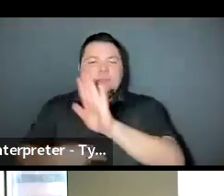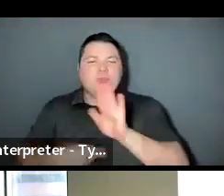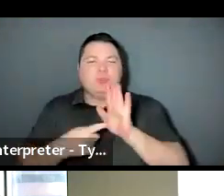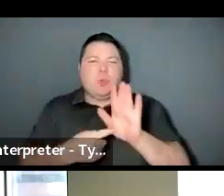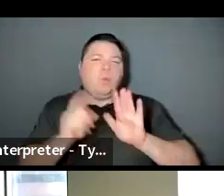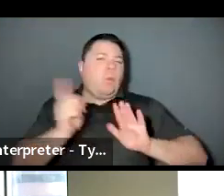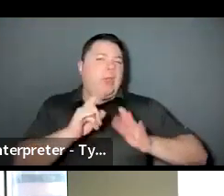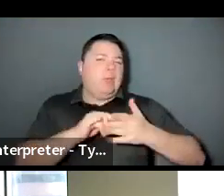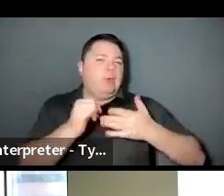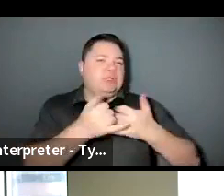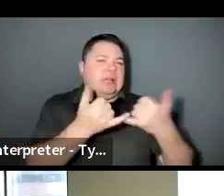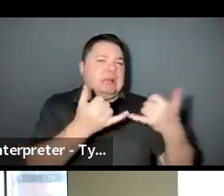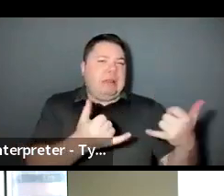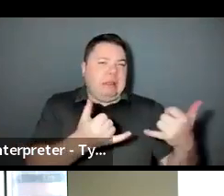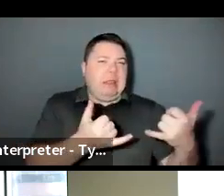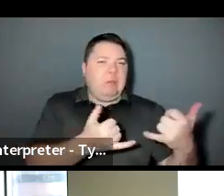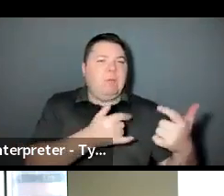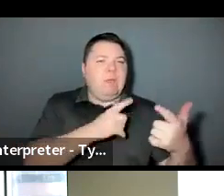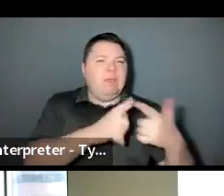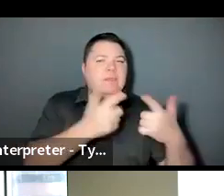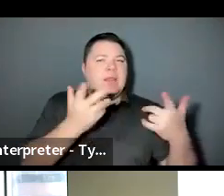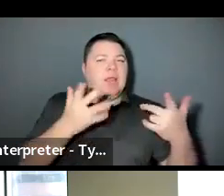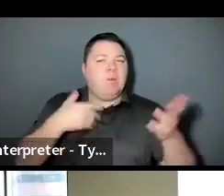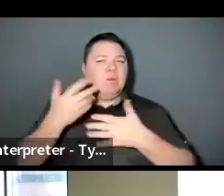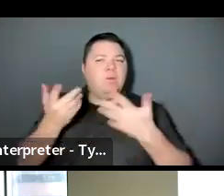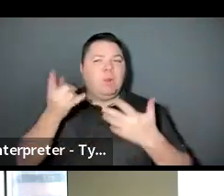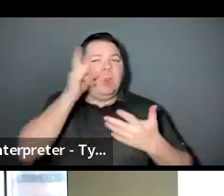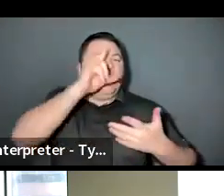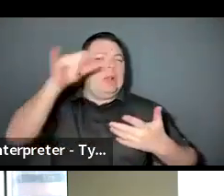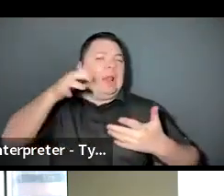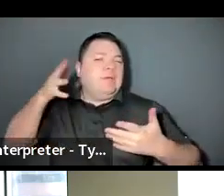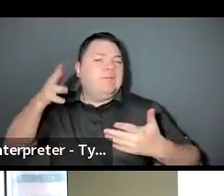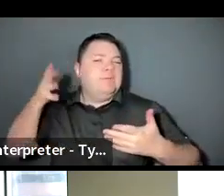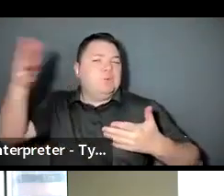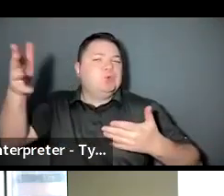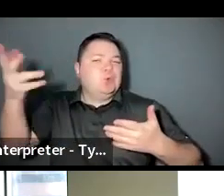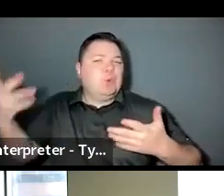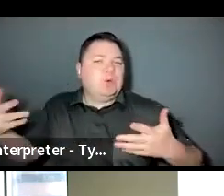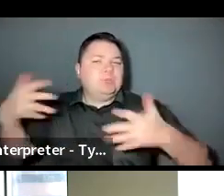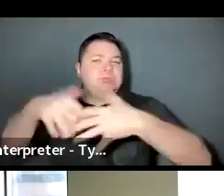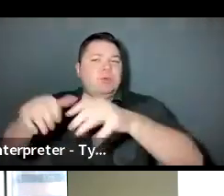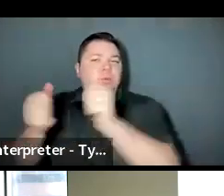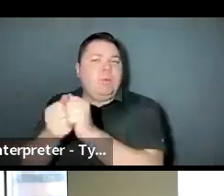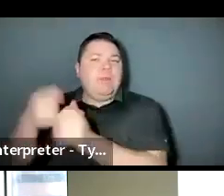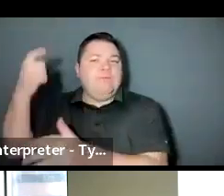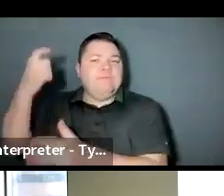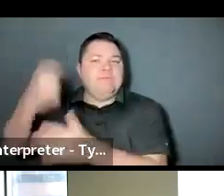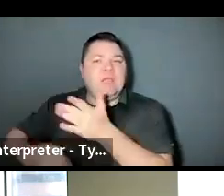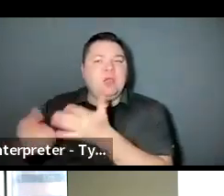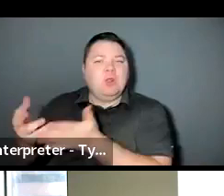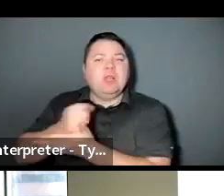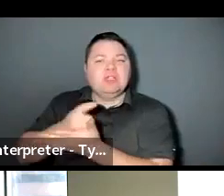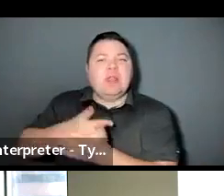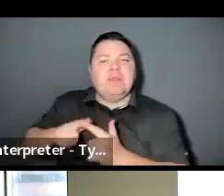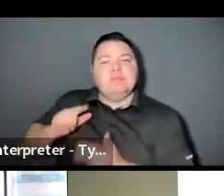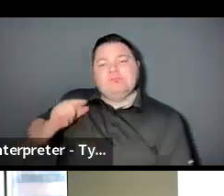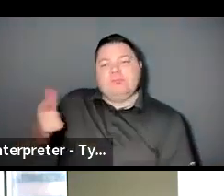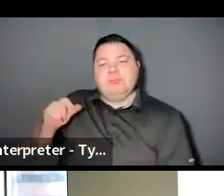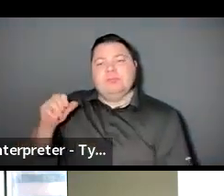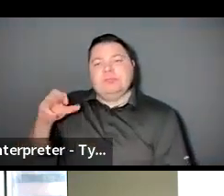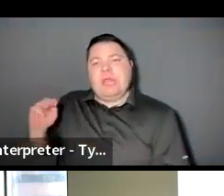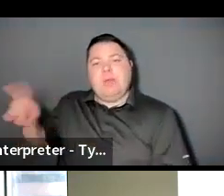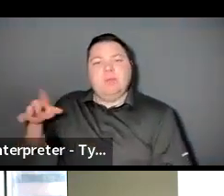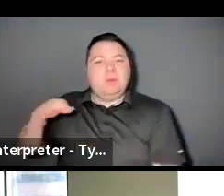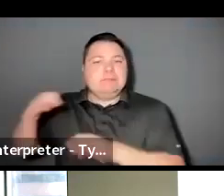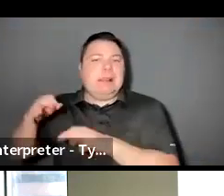how this will ultimately marry with fare collection. And when I get to that point, I'd like to turn this over to Tom to give us an